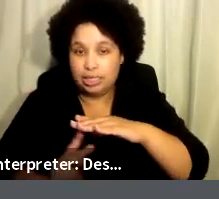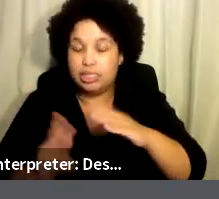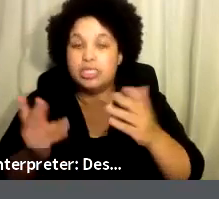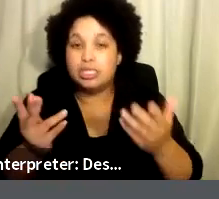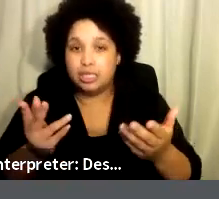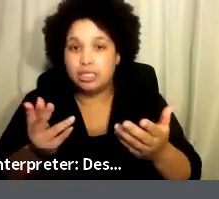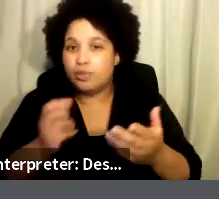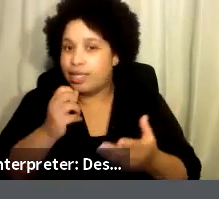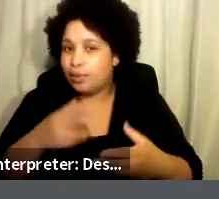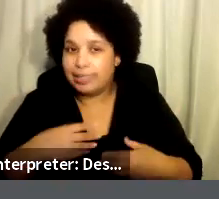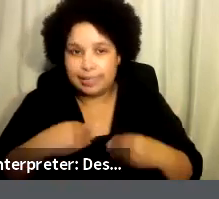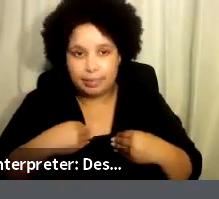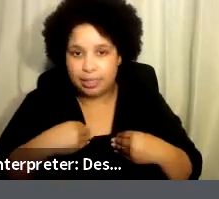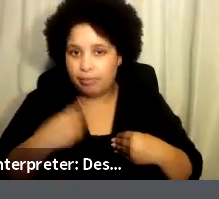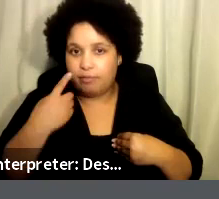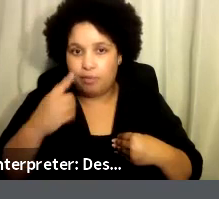Yes.